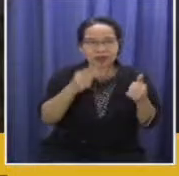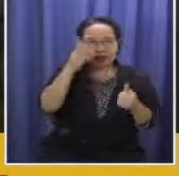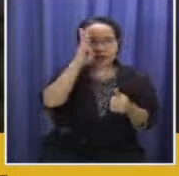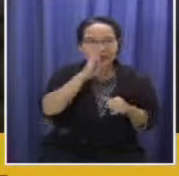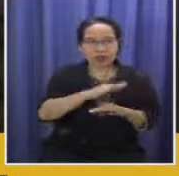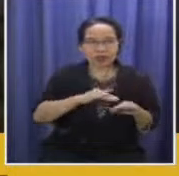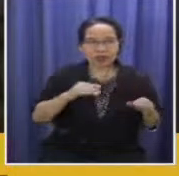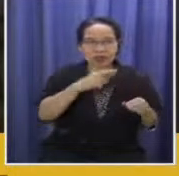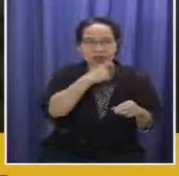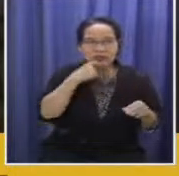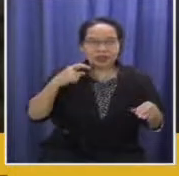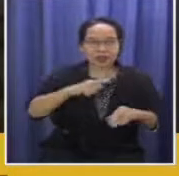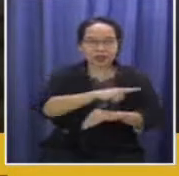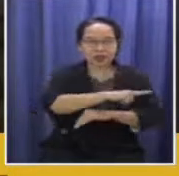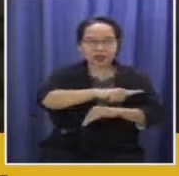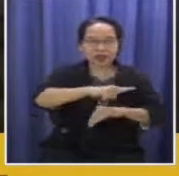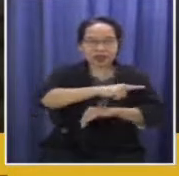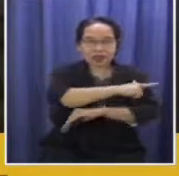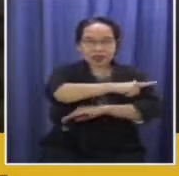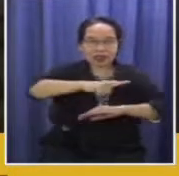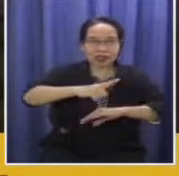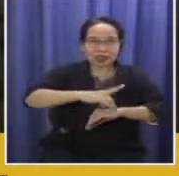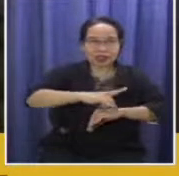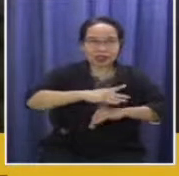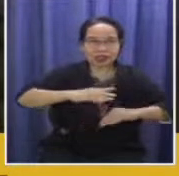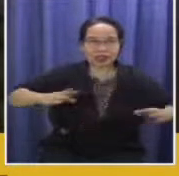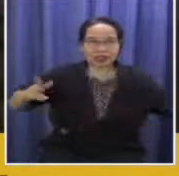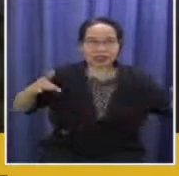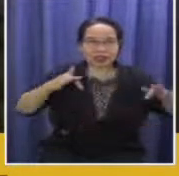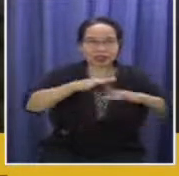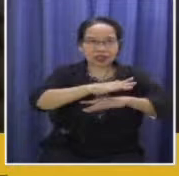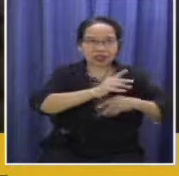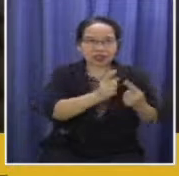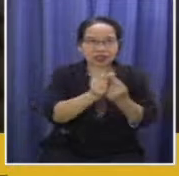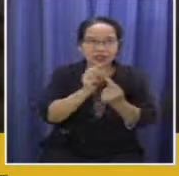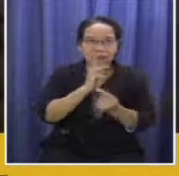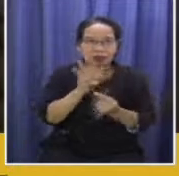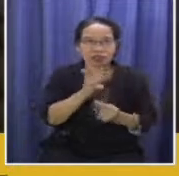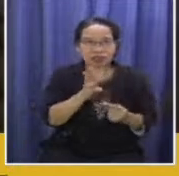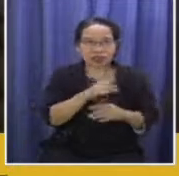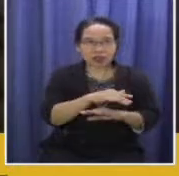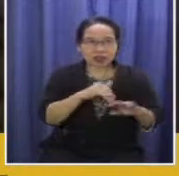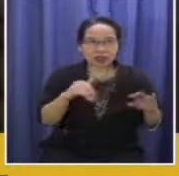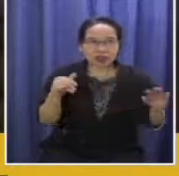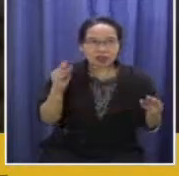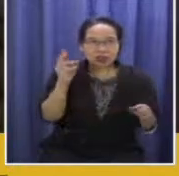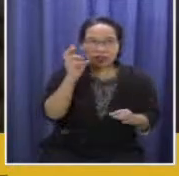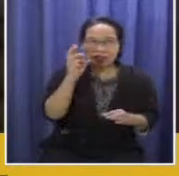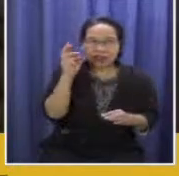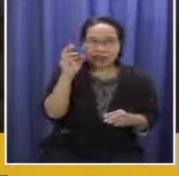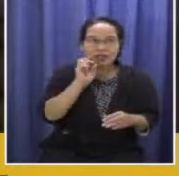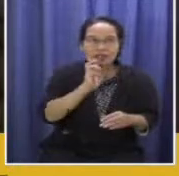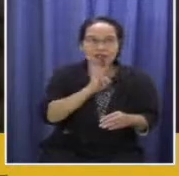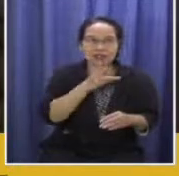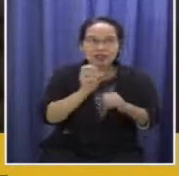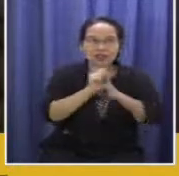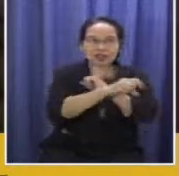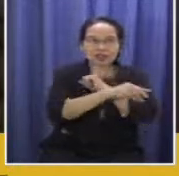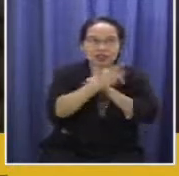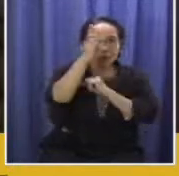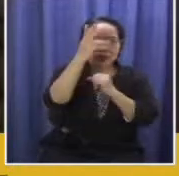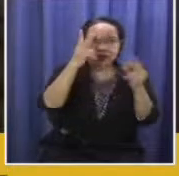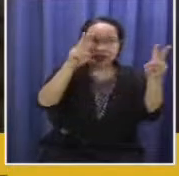called the dry land earth, and the gathering together of the waters called He seas. And